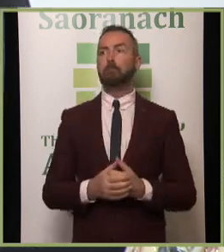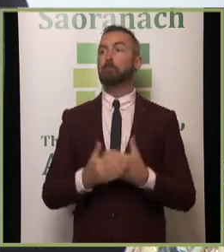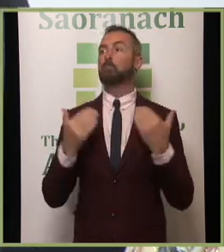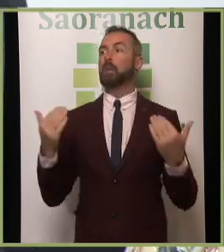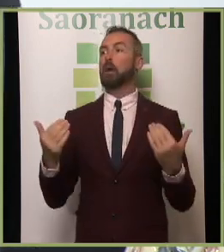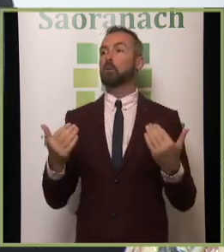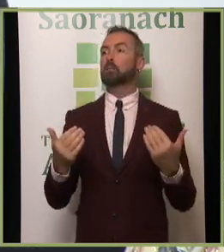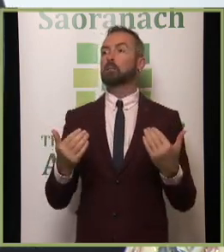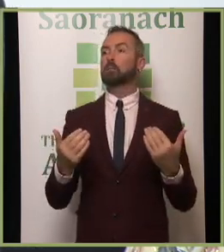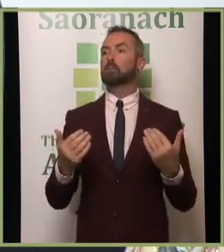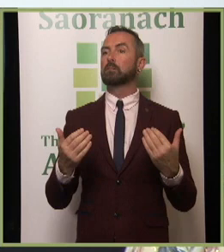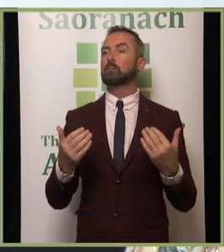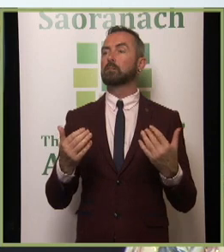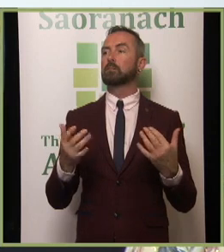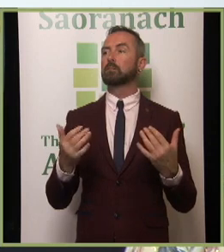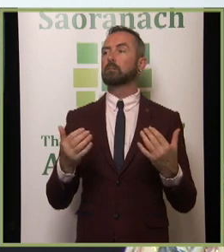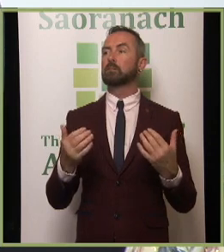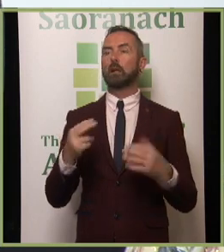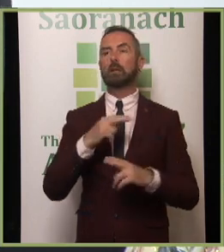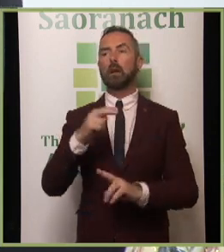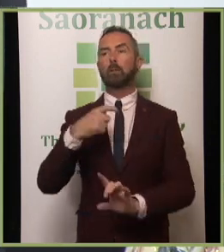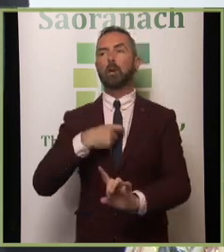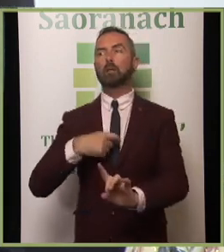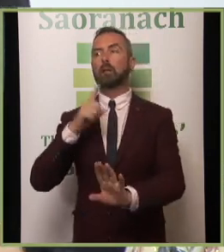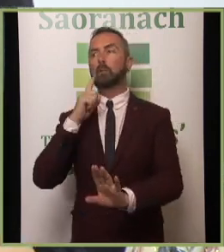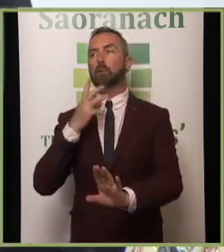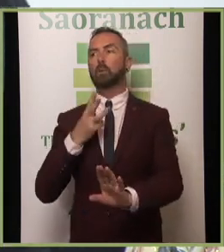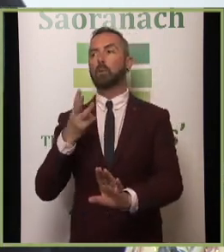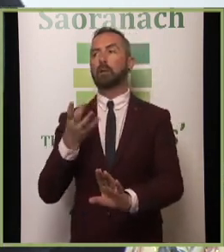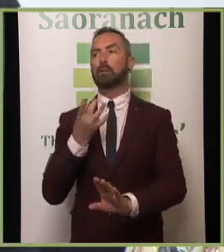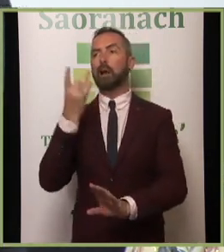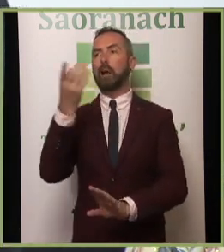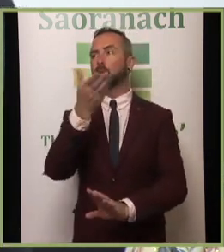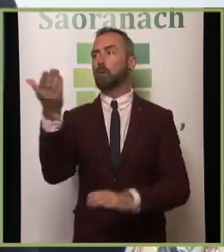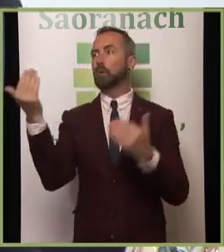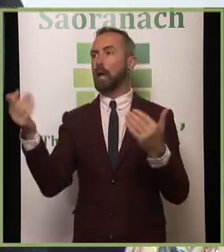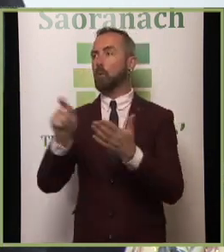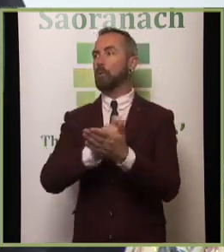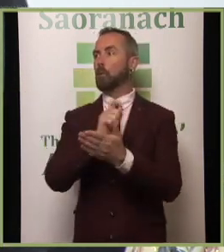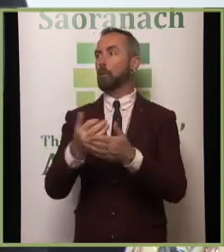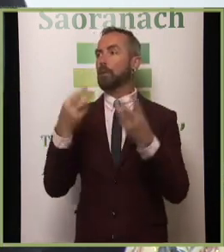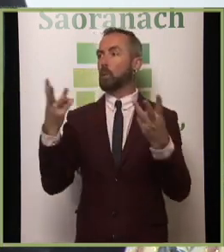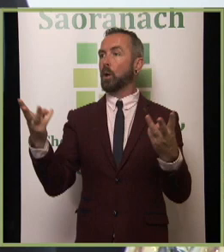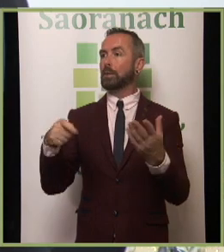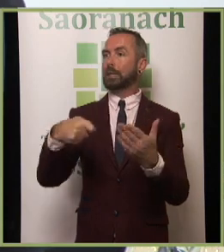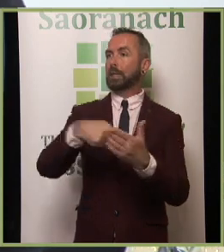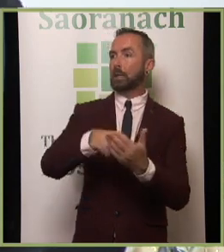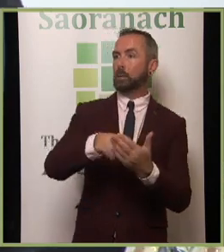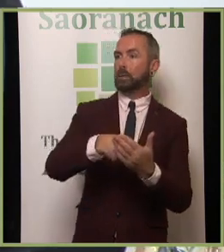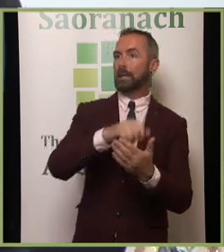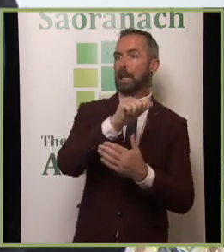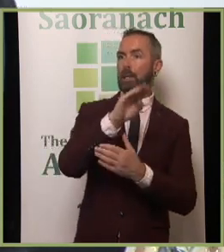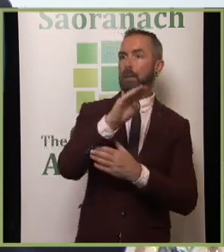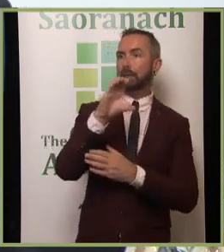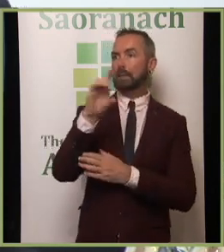this to be, this isn't personal, but we'll put it now as votes, whether you want to include A, B, C, D, or